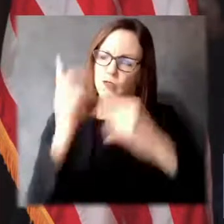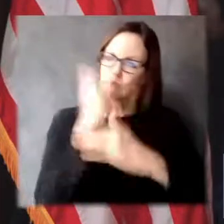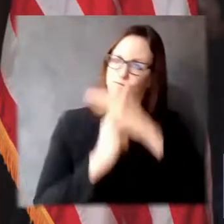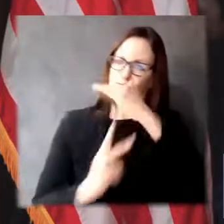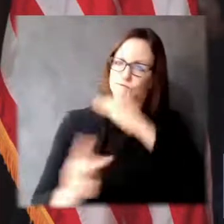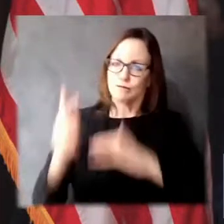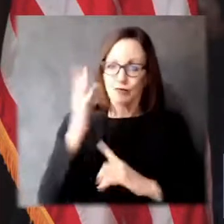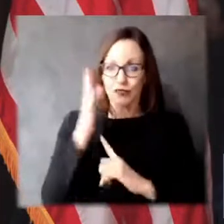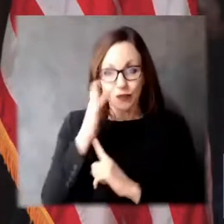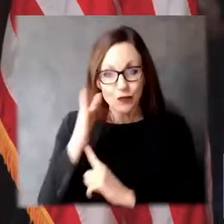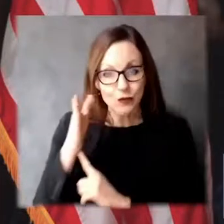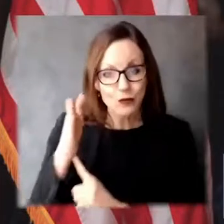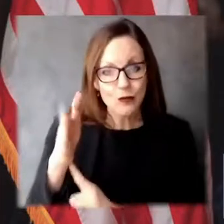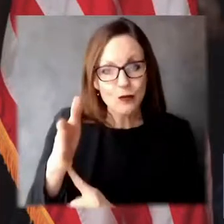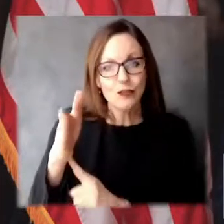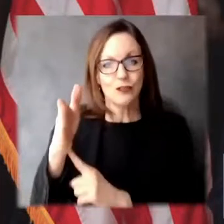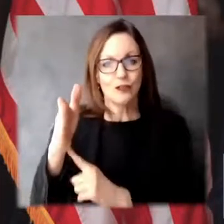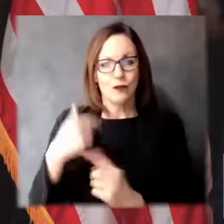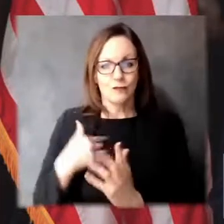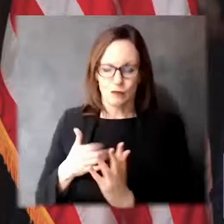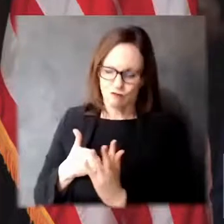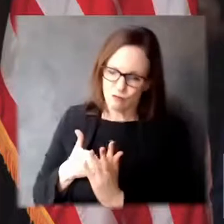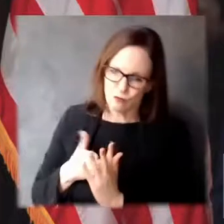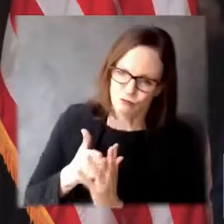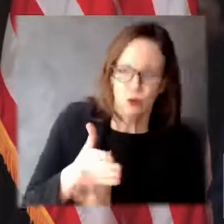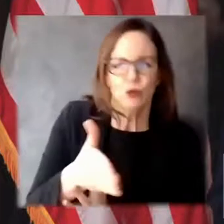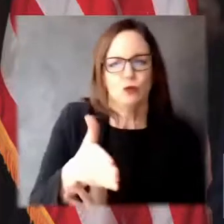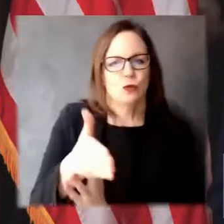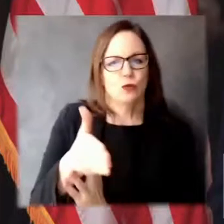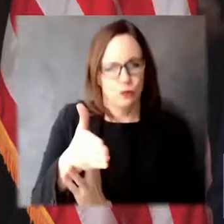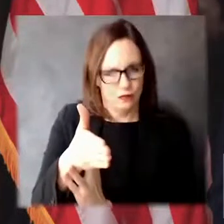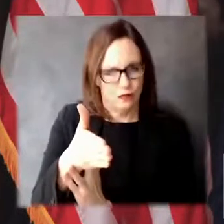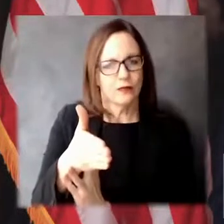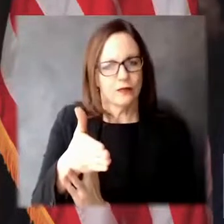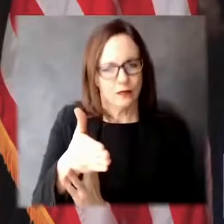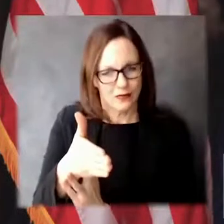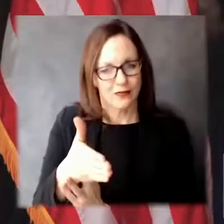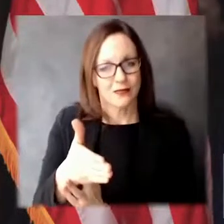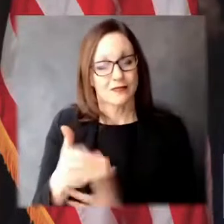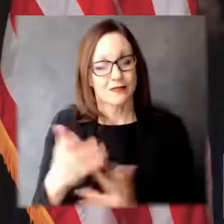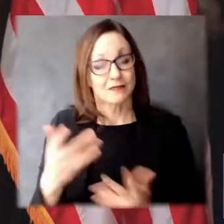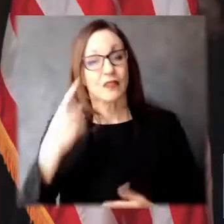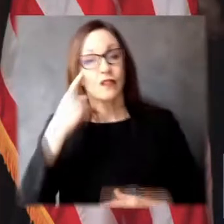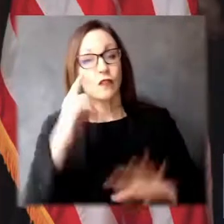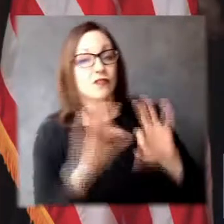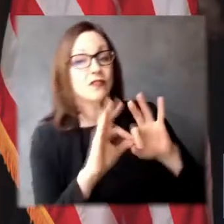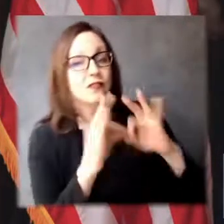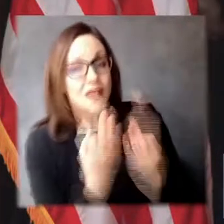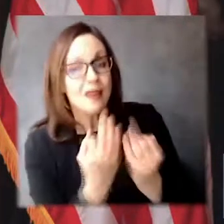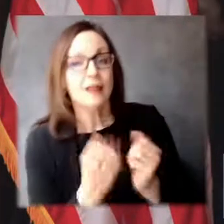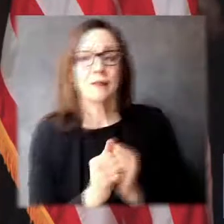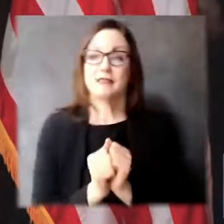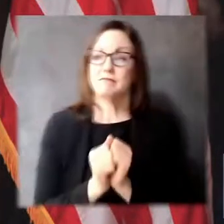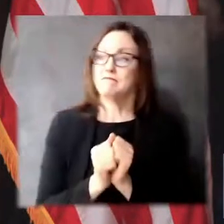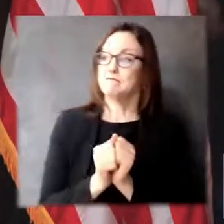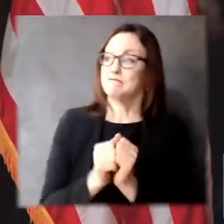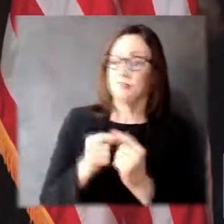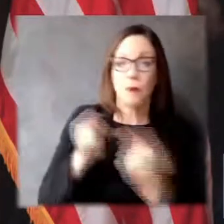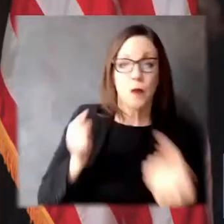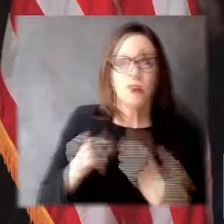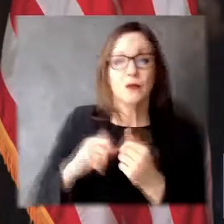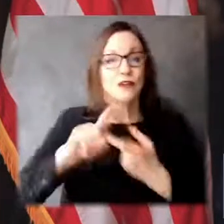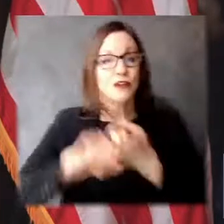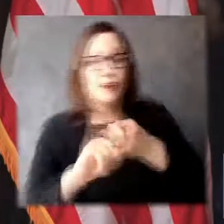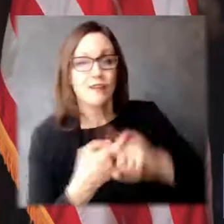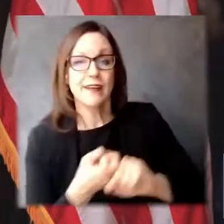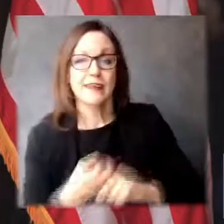aren't going to apologize for wanting more for each other, for our neighbors, for our kids, our parents, grandparents, and the